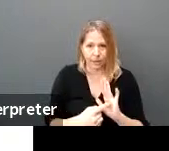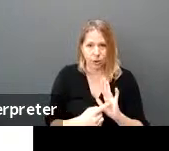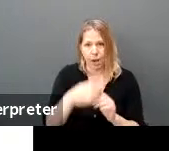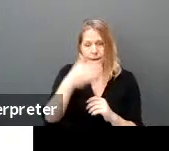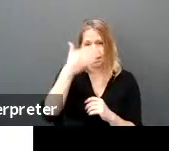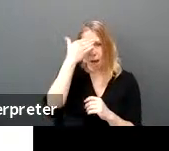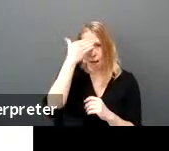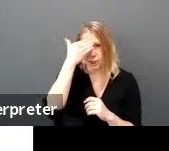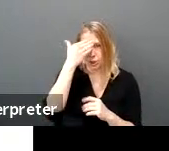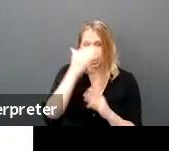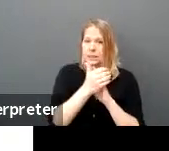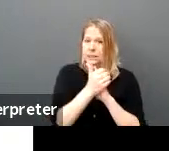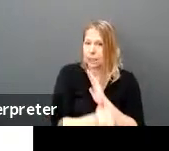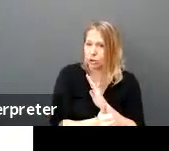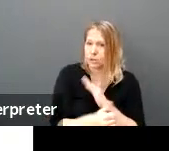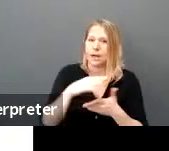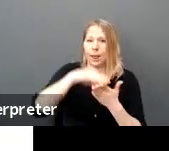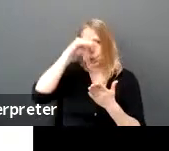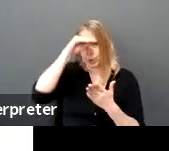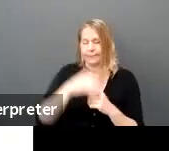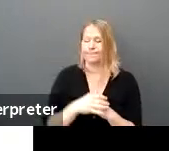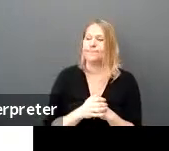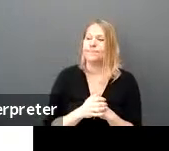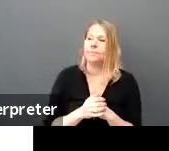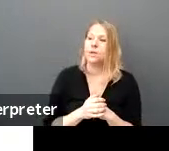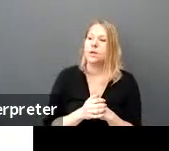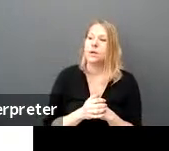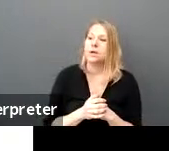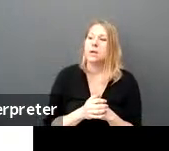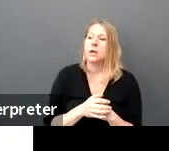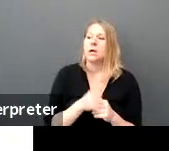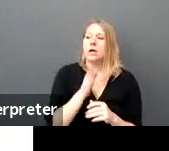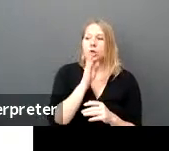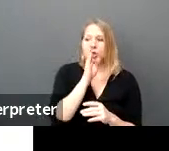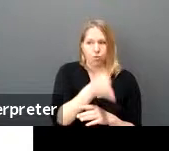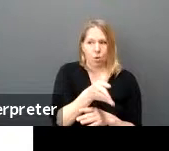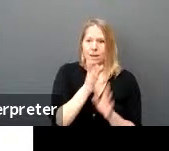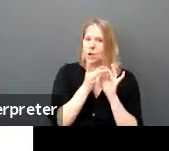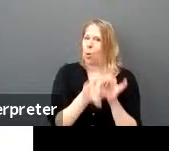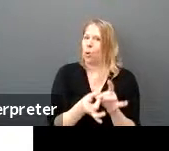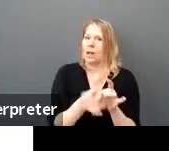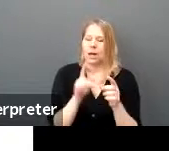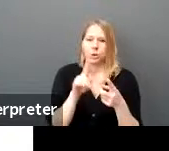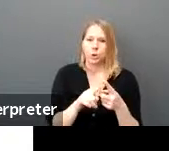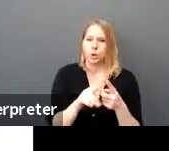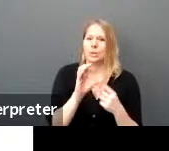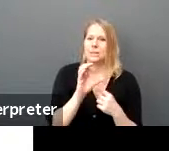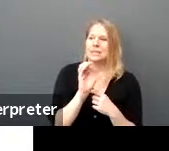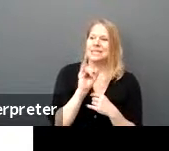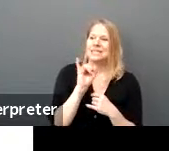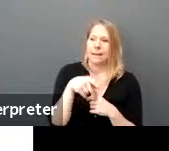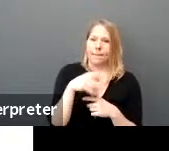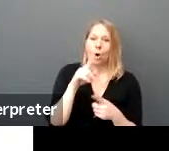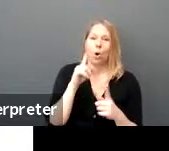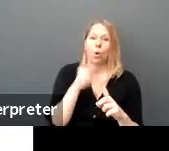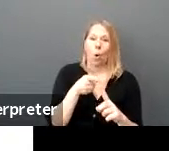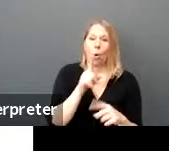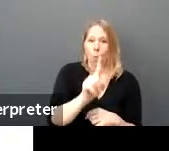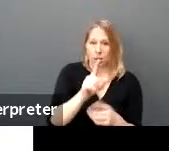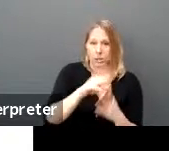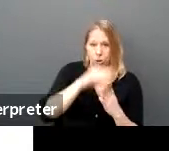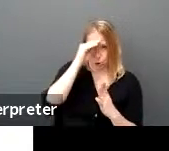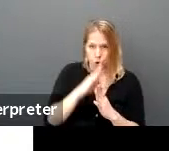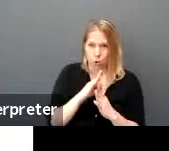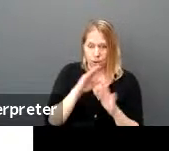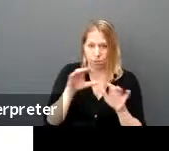knowledge, skills, and learning. This directly correlates to CSIP Goal 1, which is student